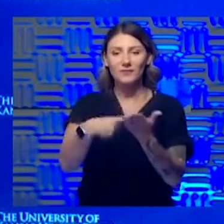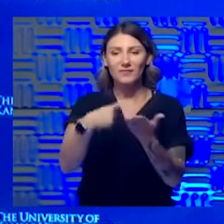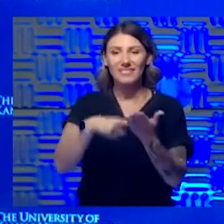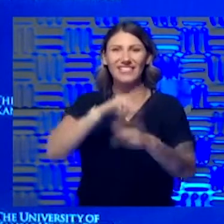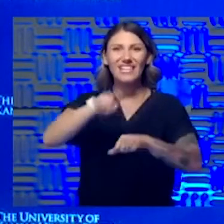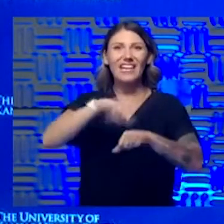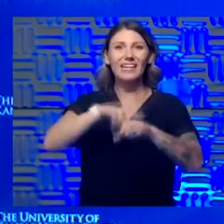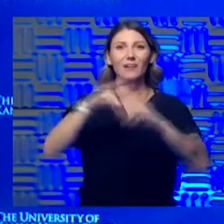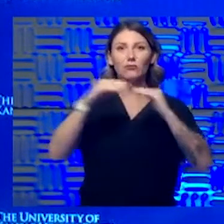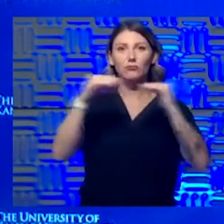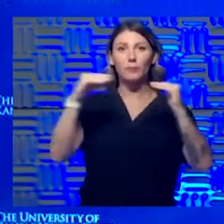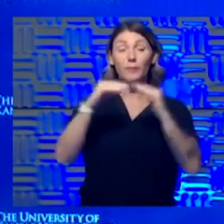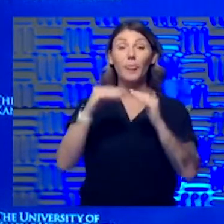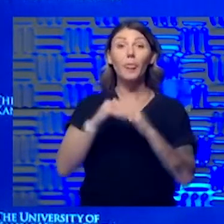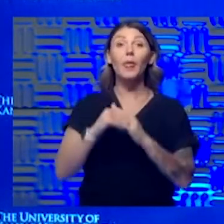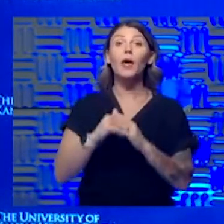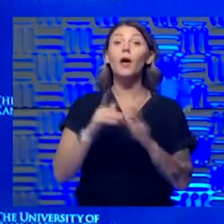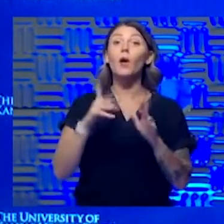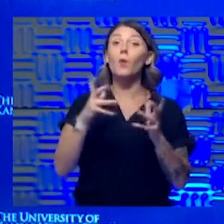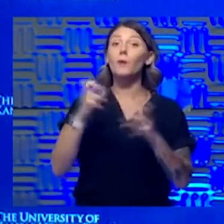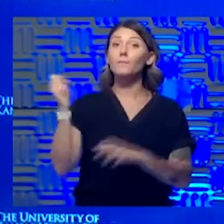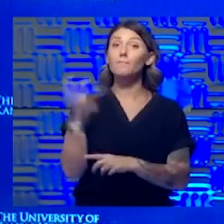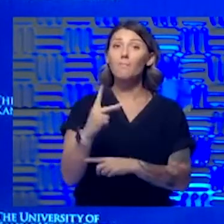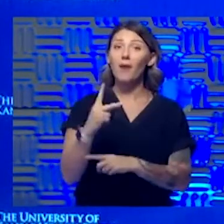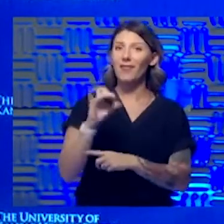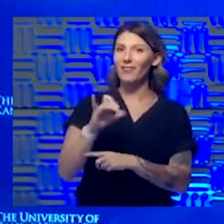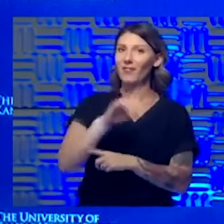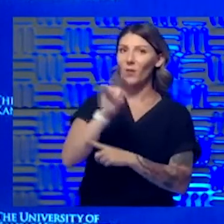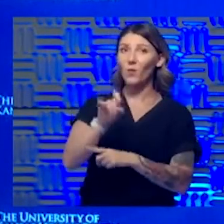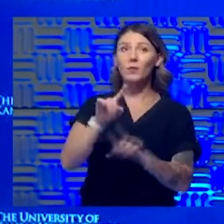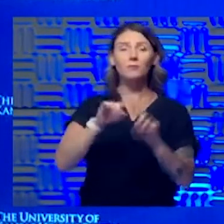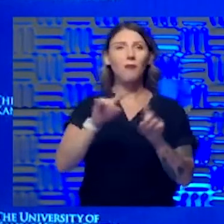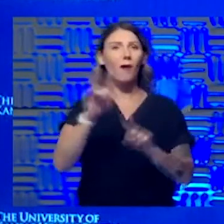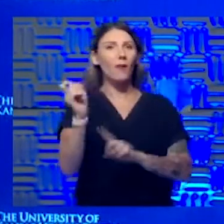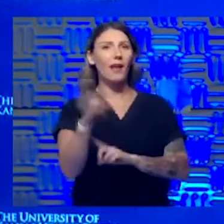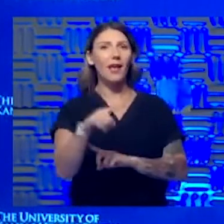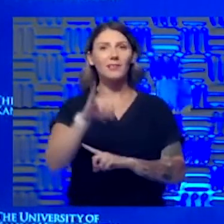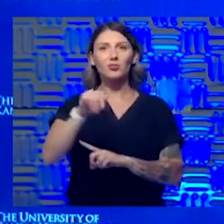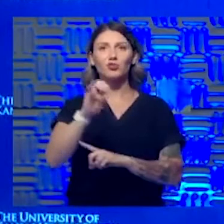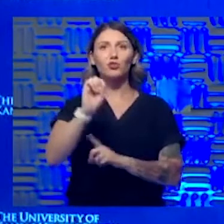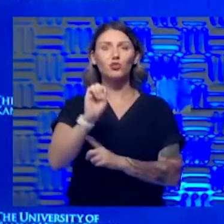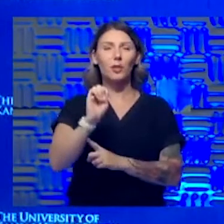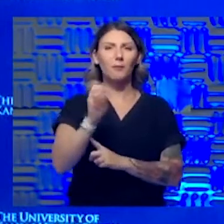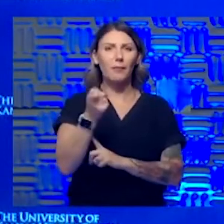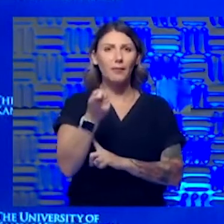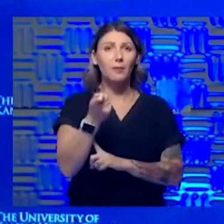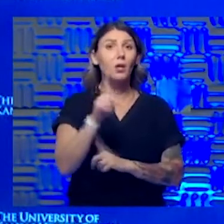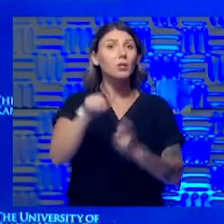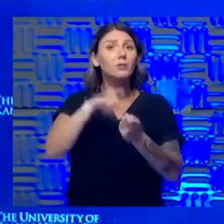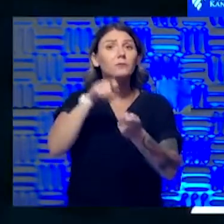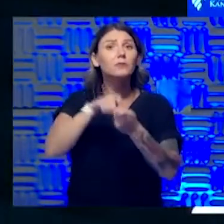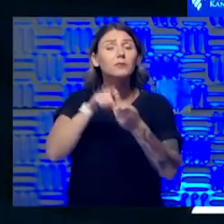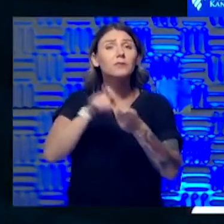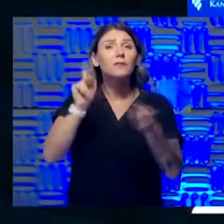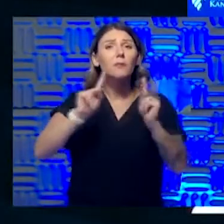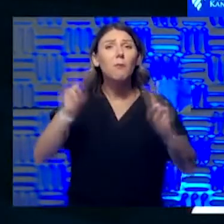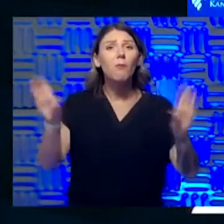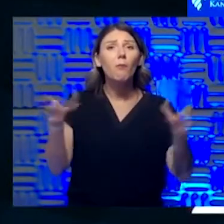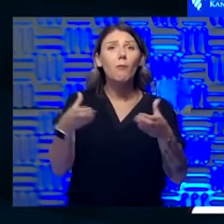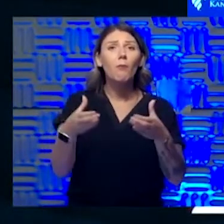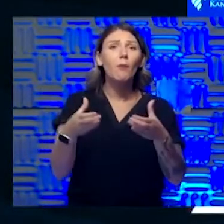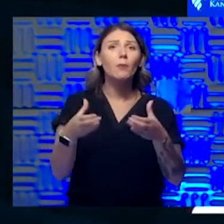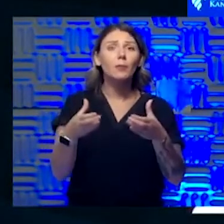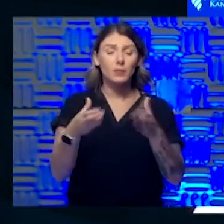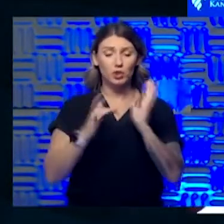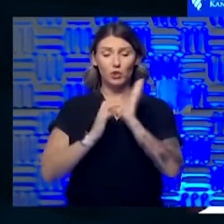nationally. I want to come back to that, but before I do, I want to ask Jamie a little bit. Jamie, are there specific populations of